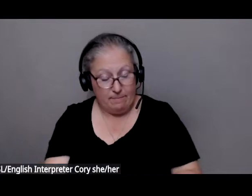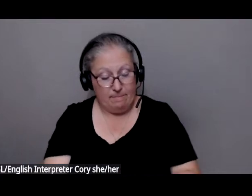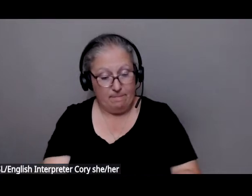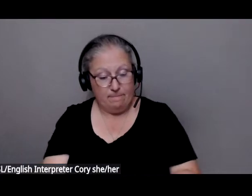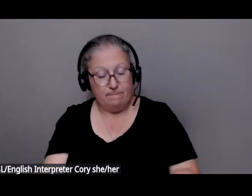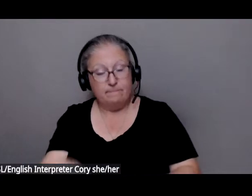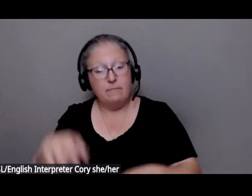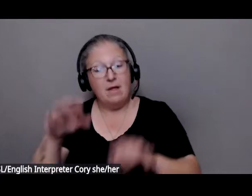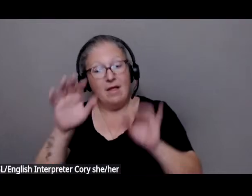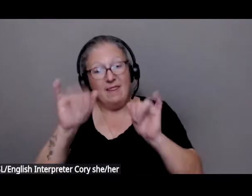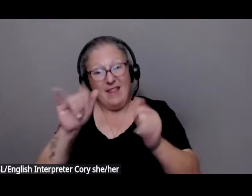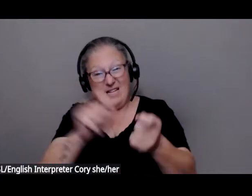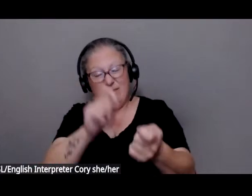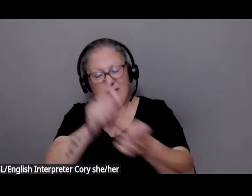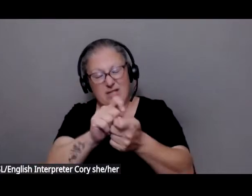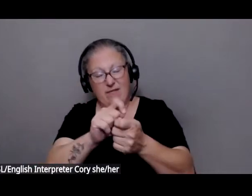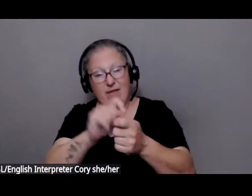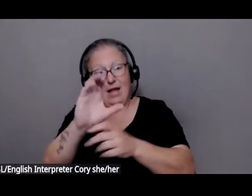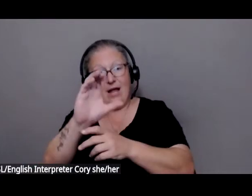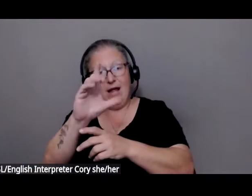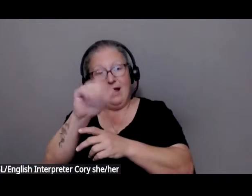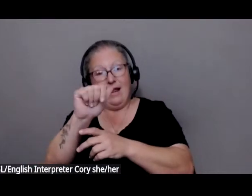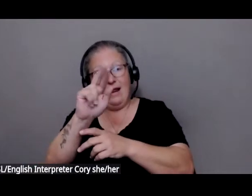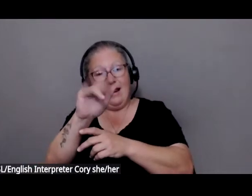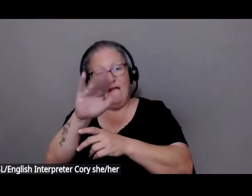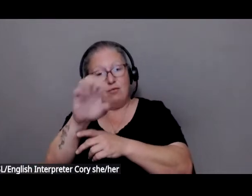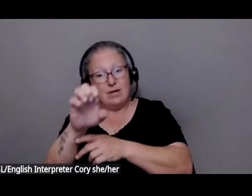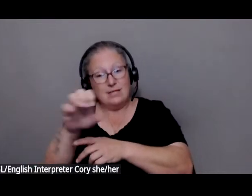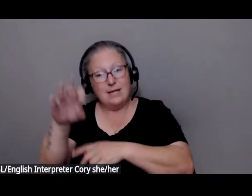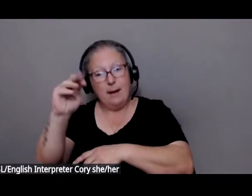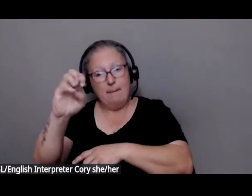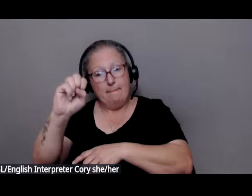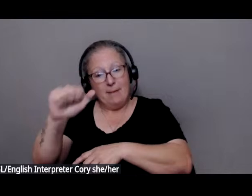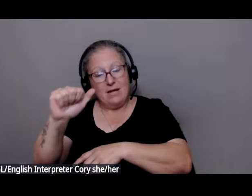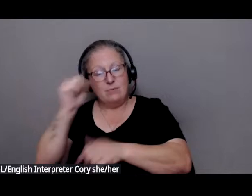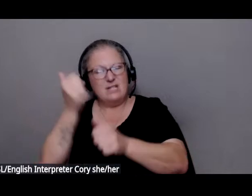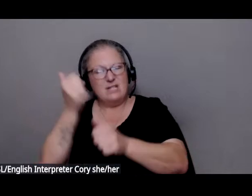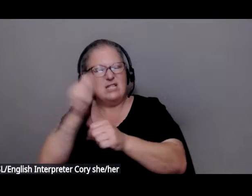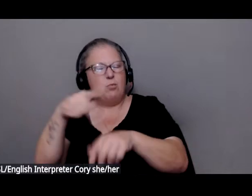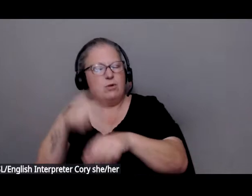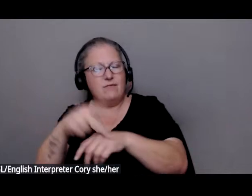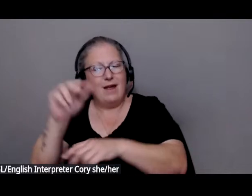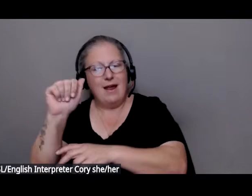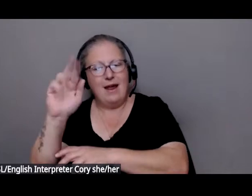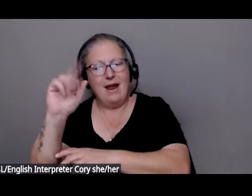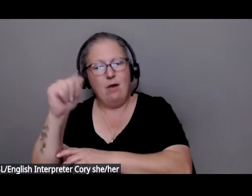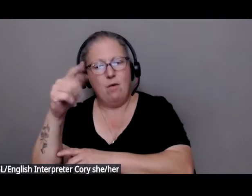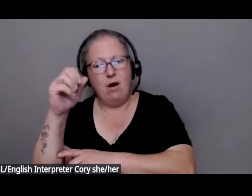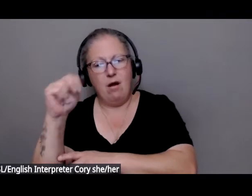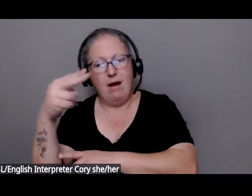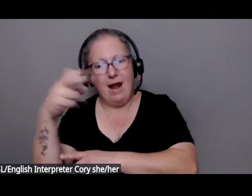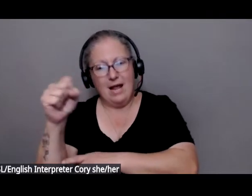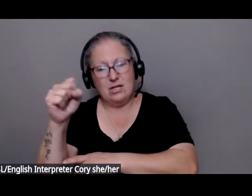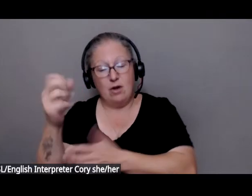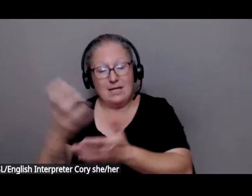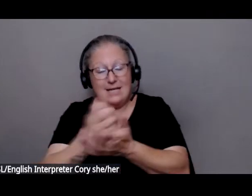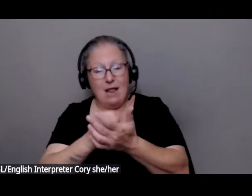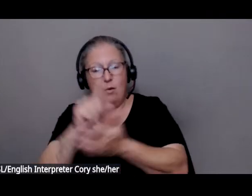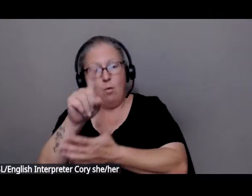Okay, specifically, Clarice Mesa will be the assistant principal of Aragon High School with a salary of